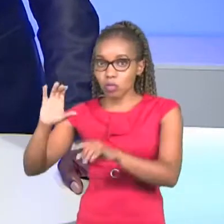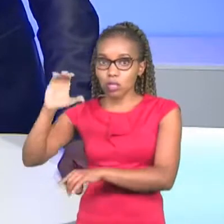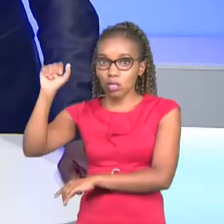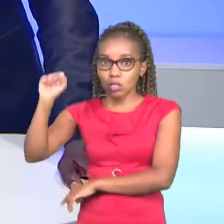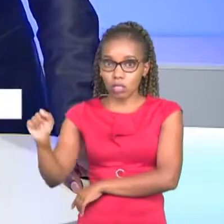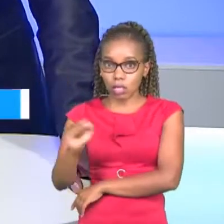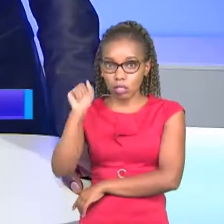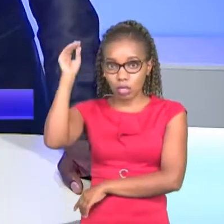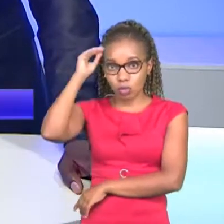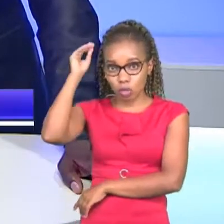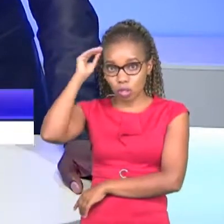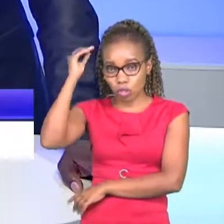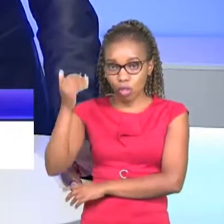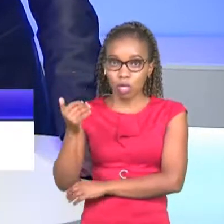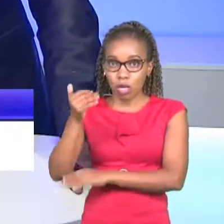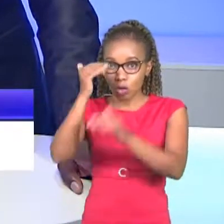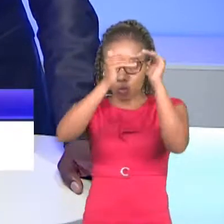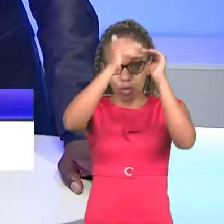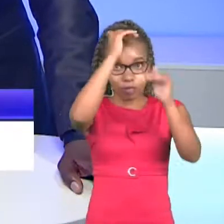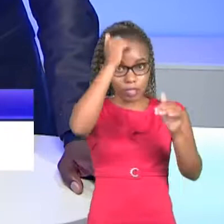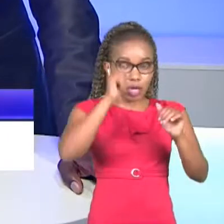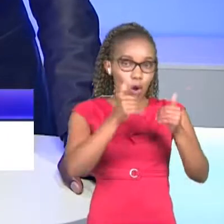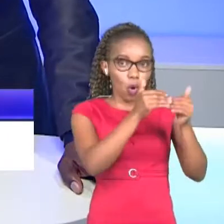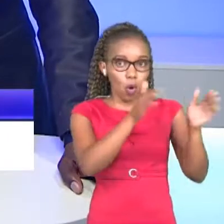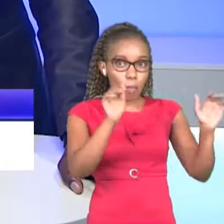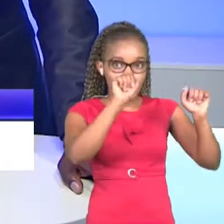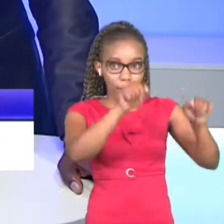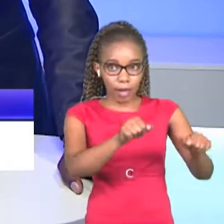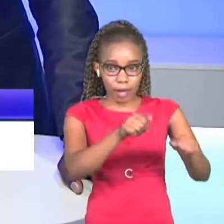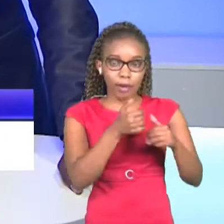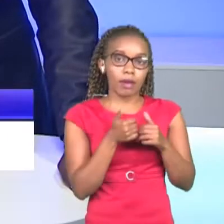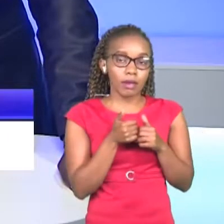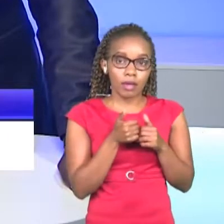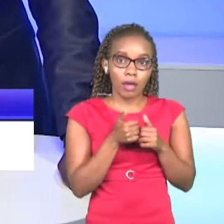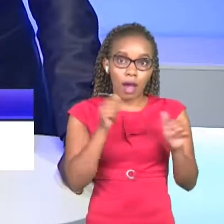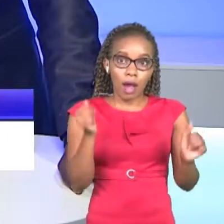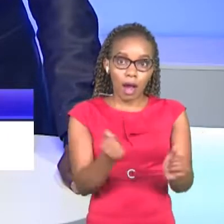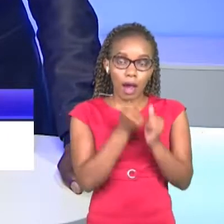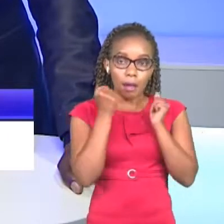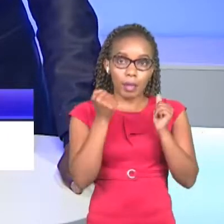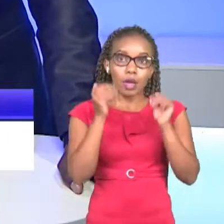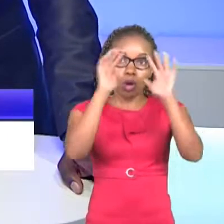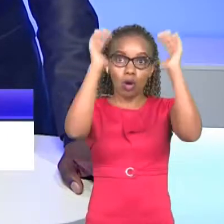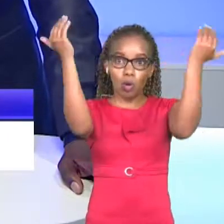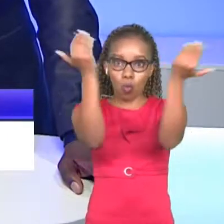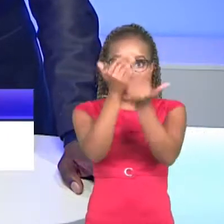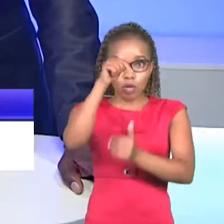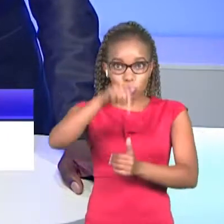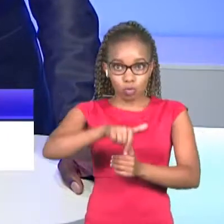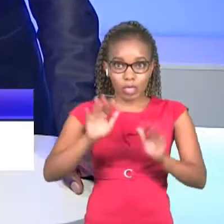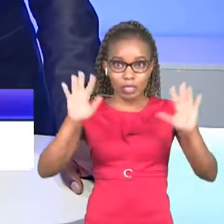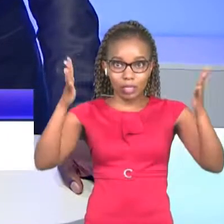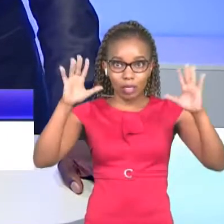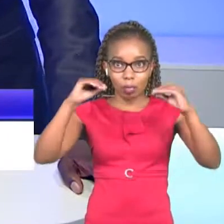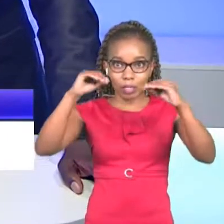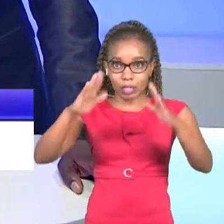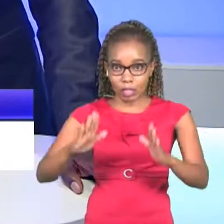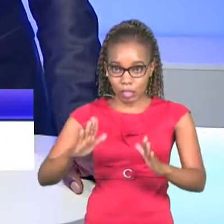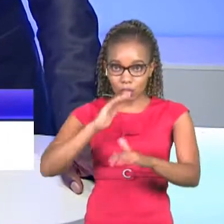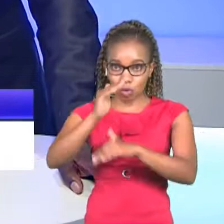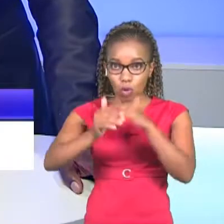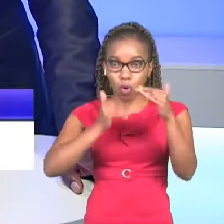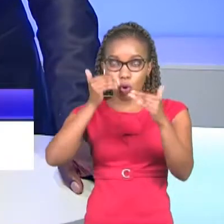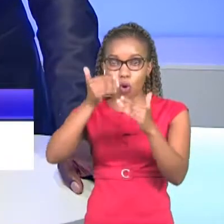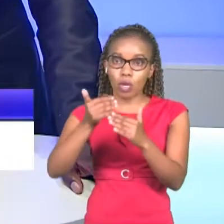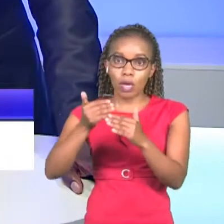George Magoha that universities can now reopen for phased teaching. This happens as the world is celebrating teachers around the globe at the time where